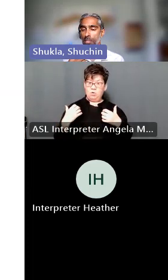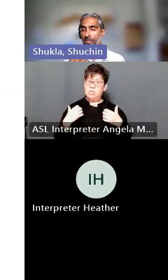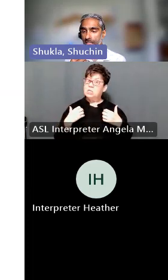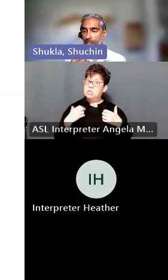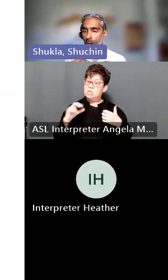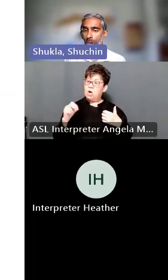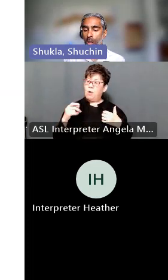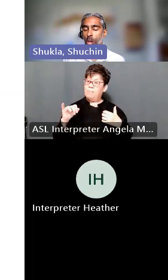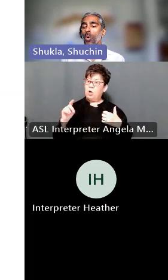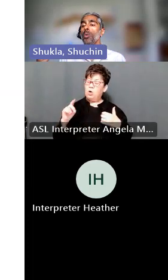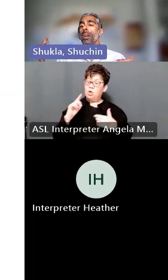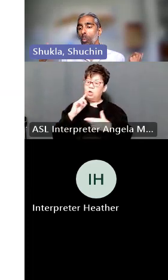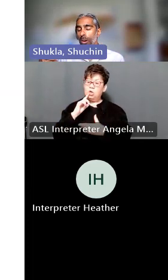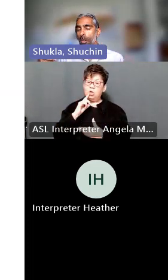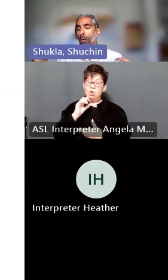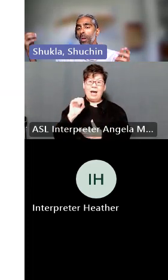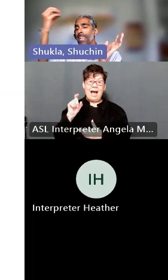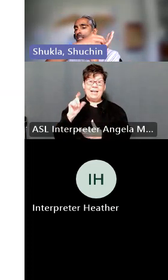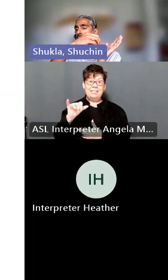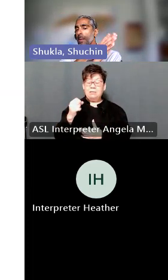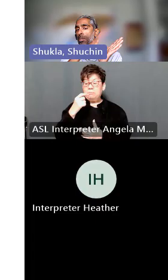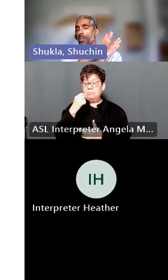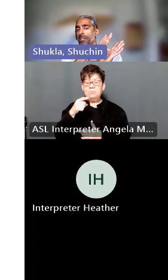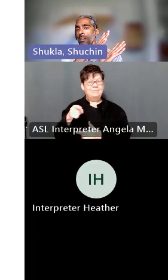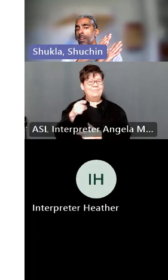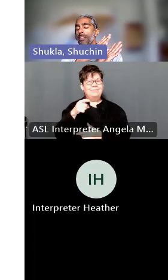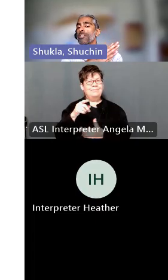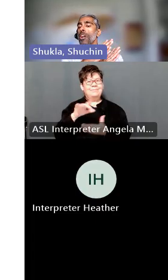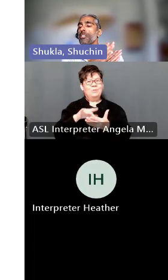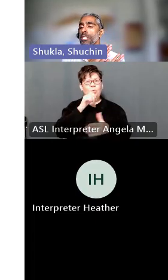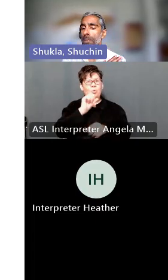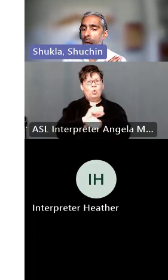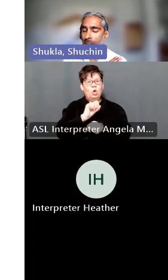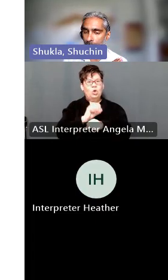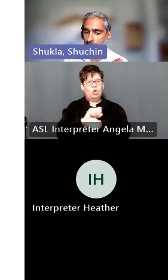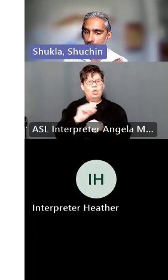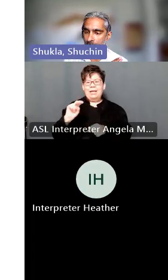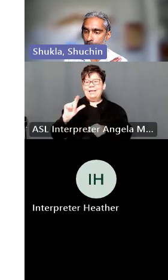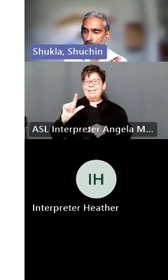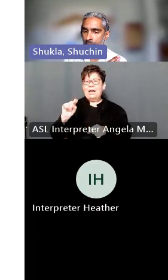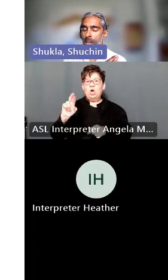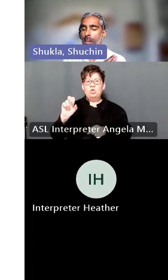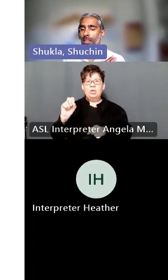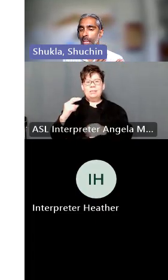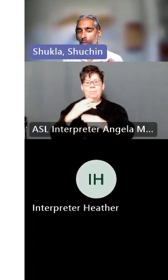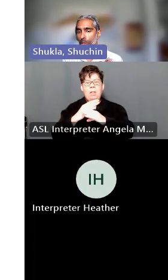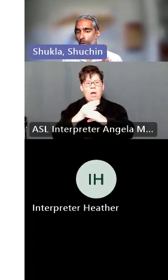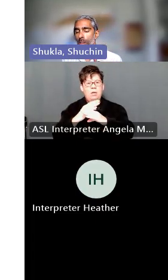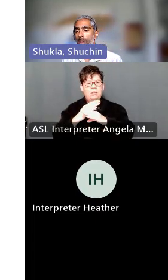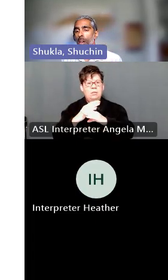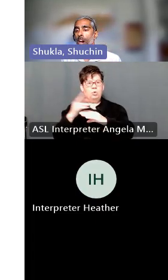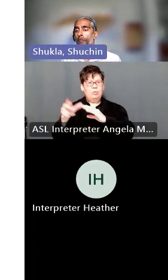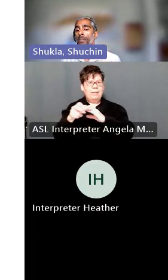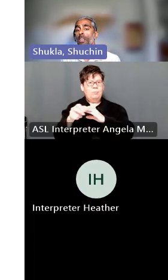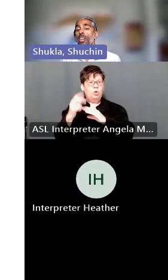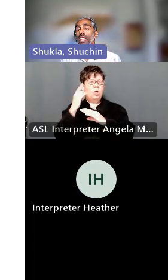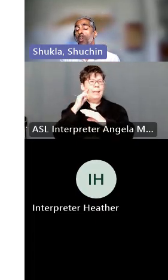and I took a bunch of oxycodone, well, it wouldn't work. It wouldn't get to the receptor because the naltrexone is blocking those receptors like